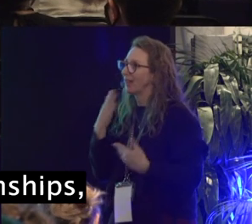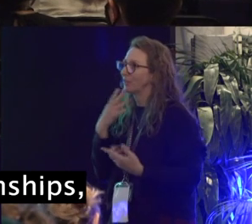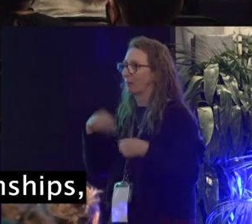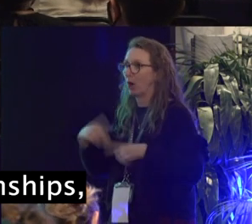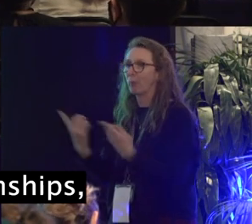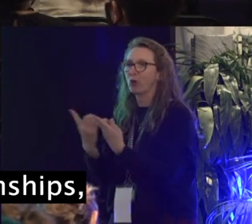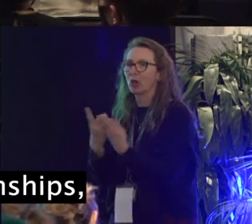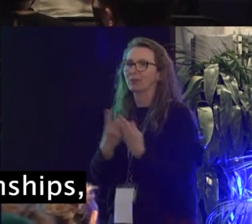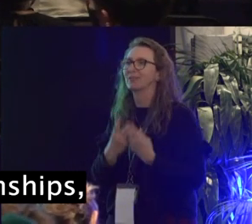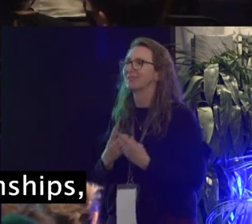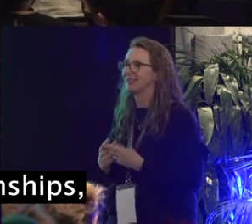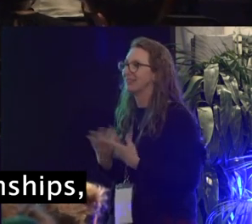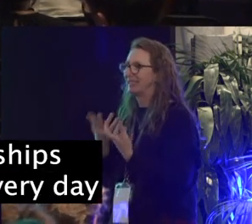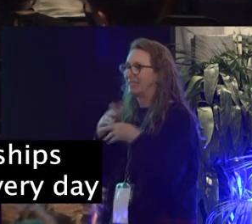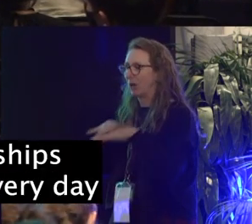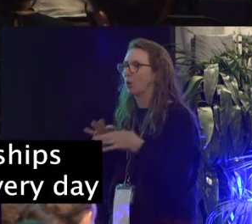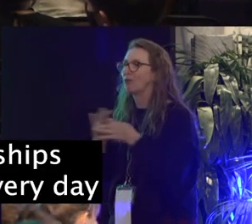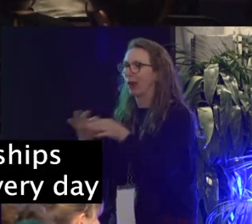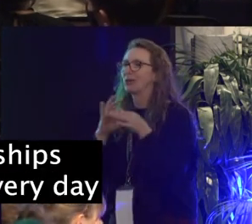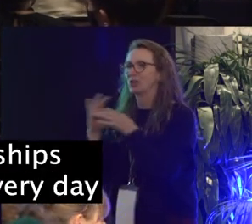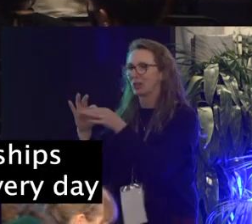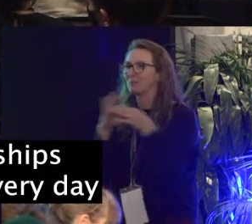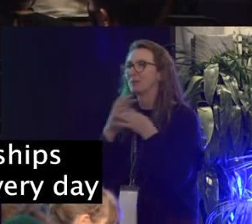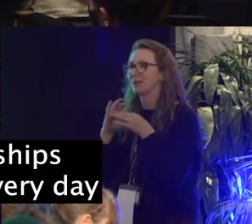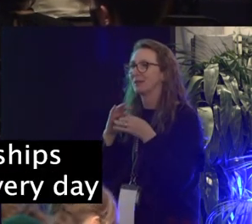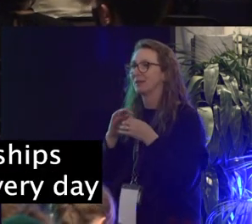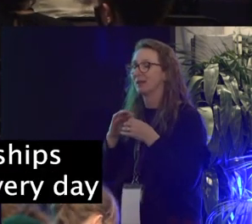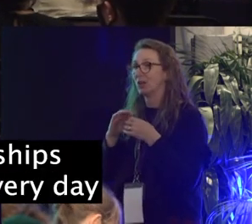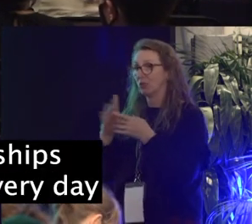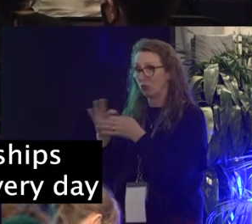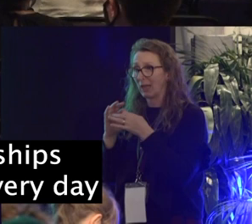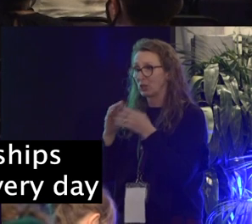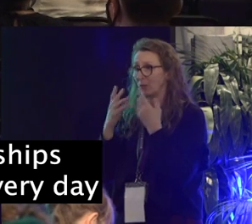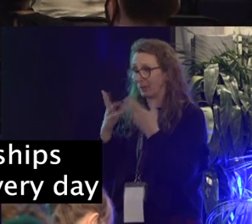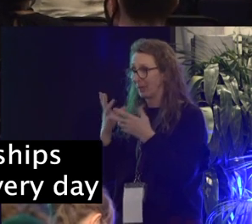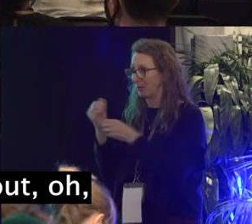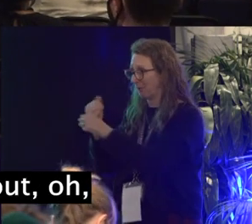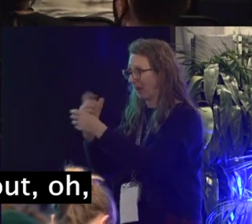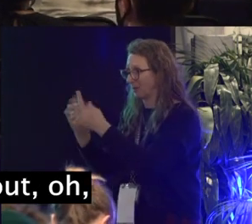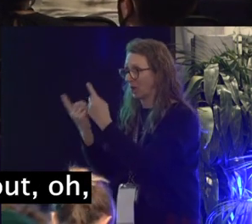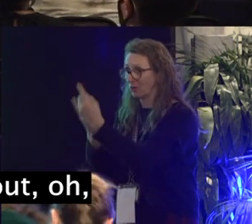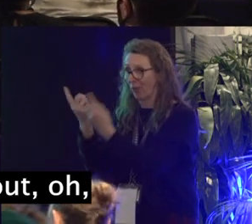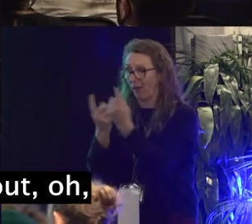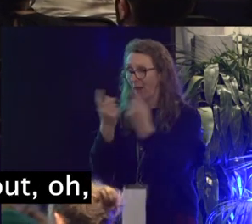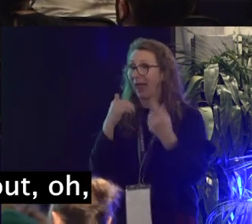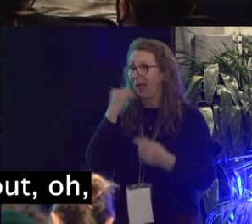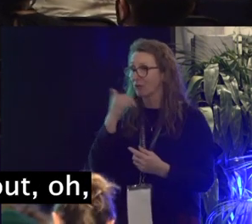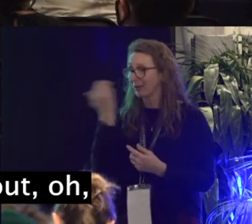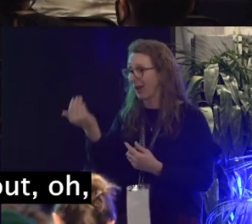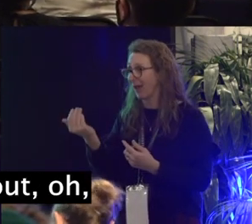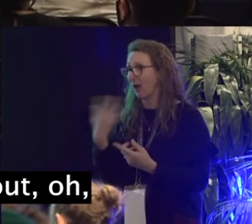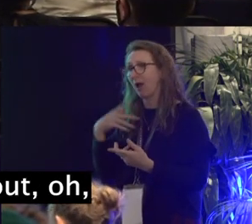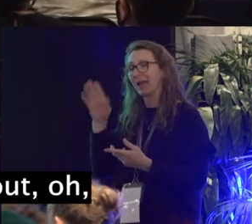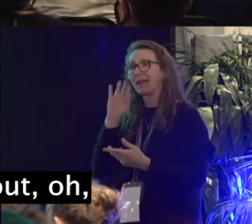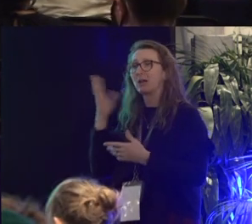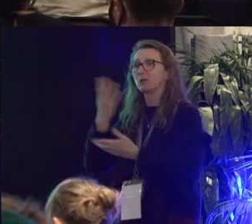it's a network of relationships, it's people, and it's the relationships that you make with each other. Every day on this project, I hear stories